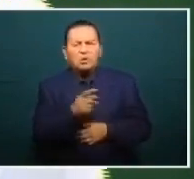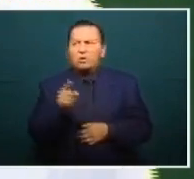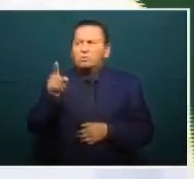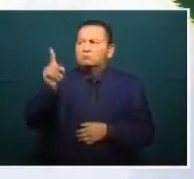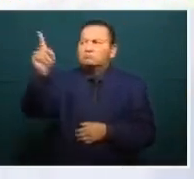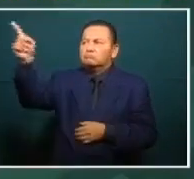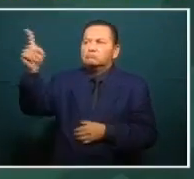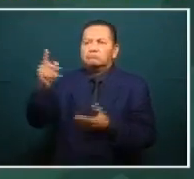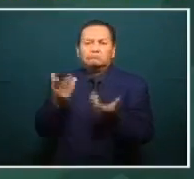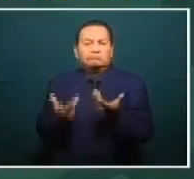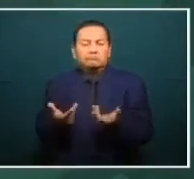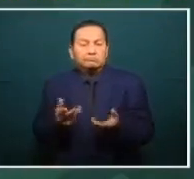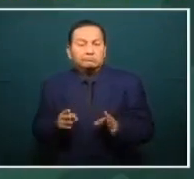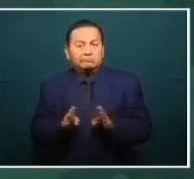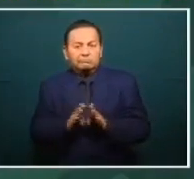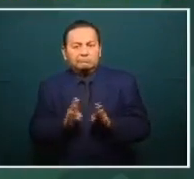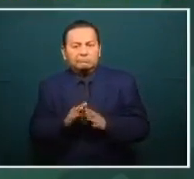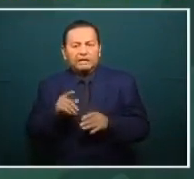From where